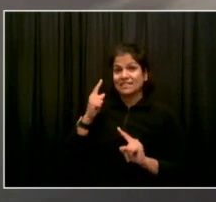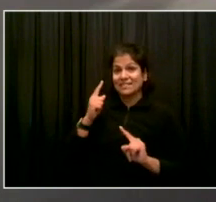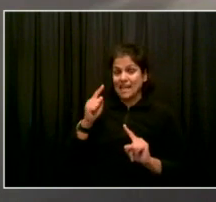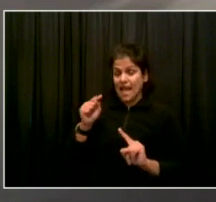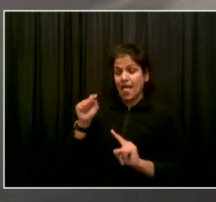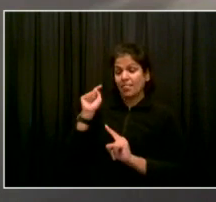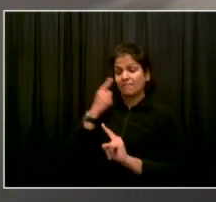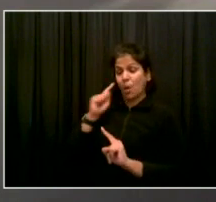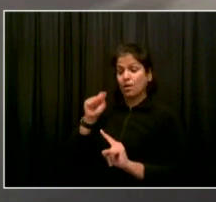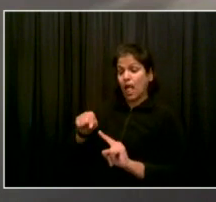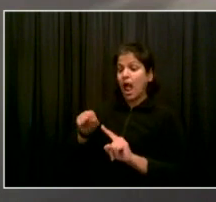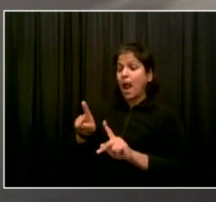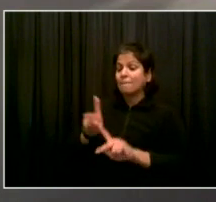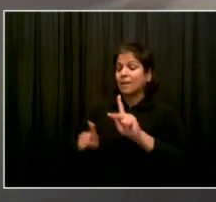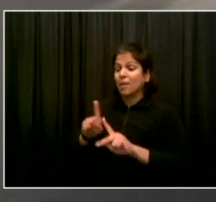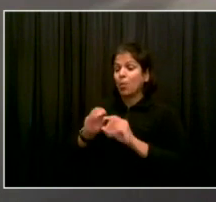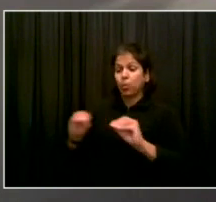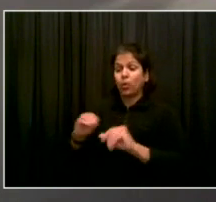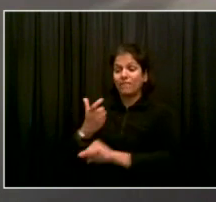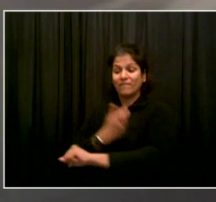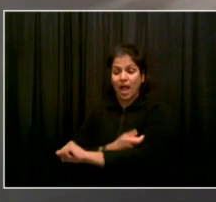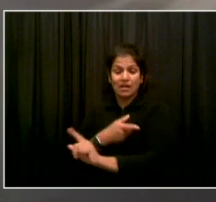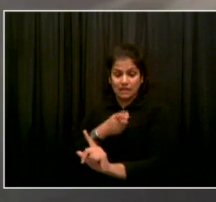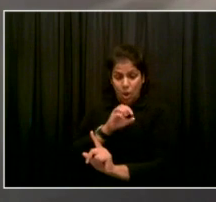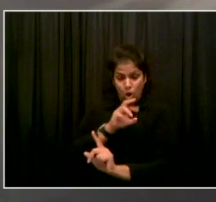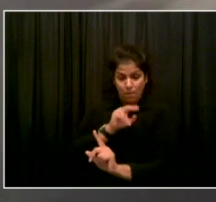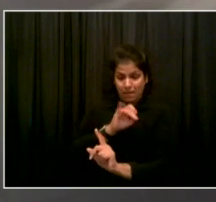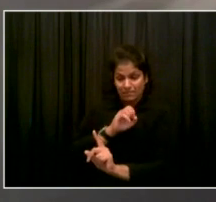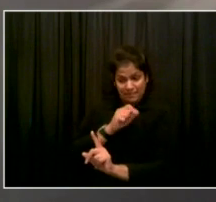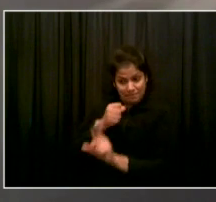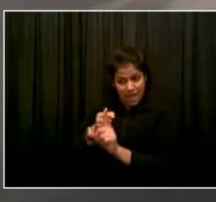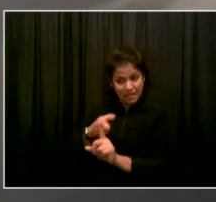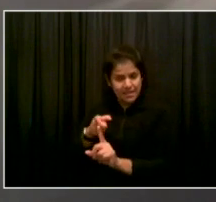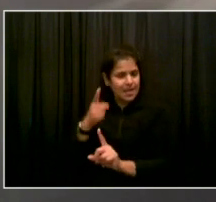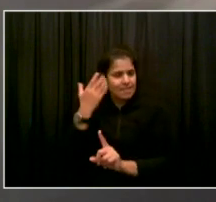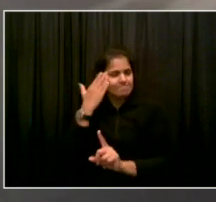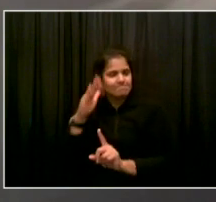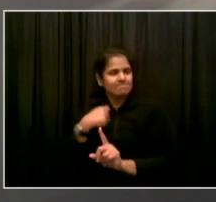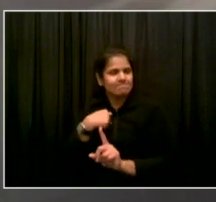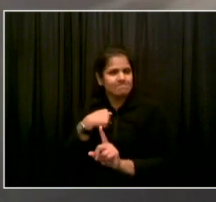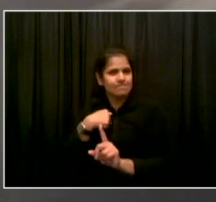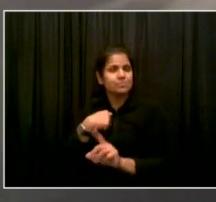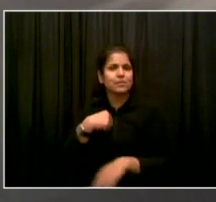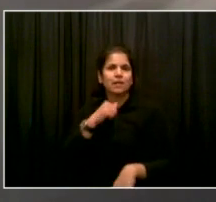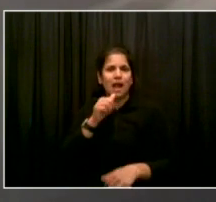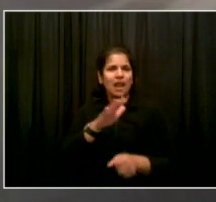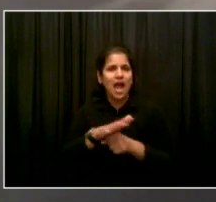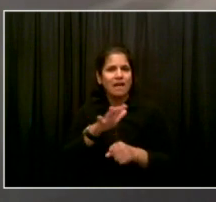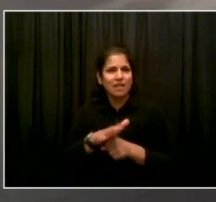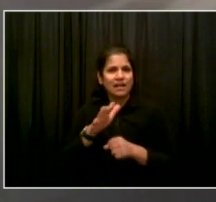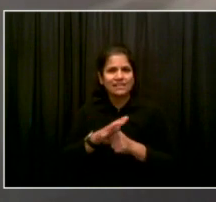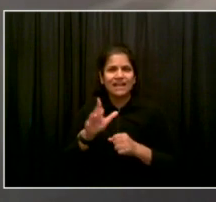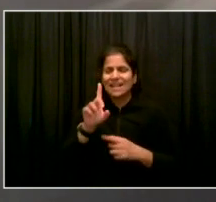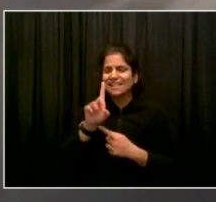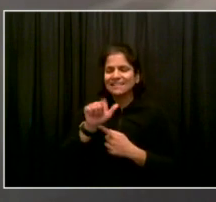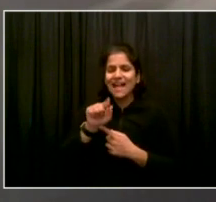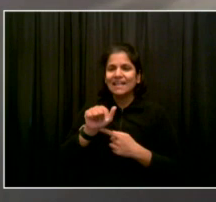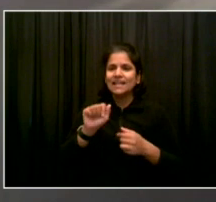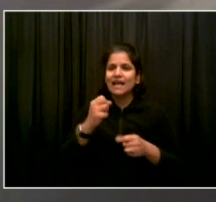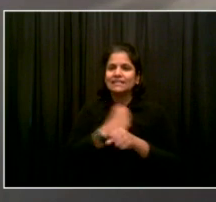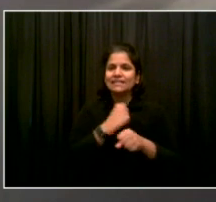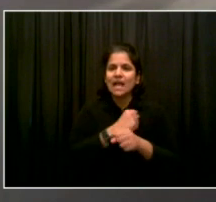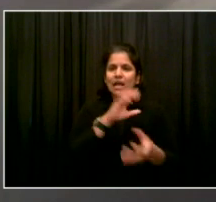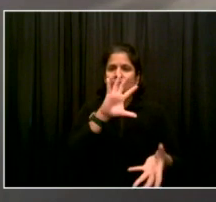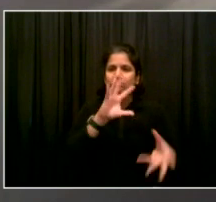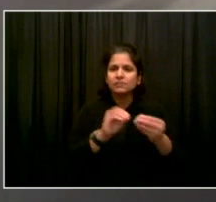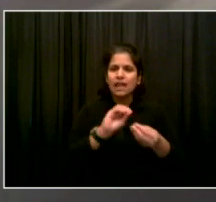known. There's just not enough data, at least that I feel comfortable being able to tell you. What I am comfortable saying is that